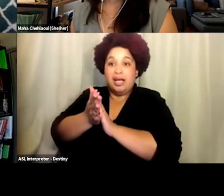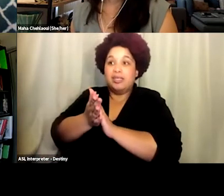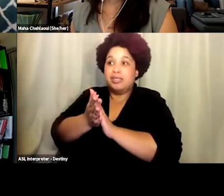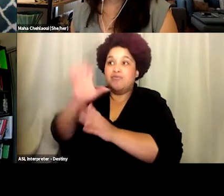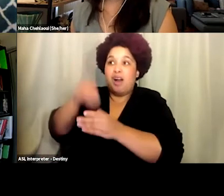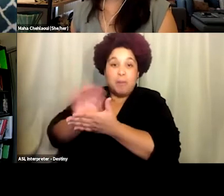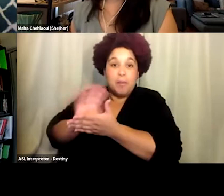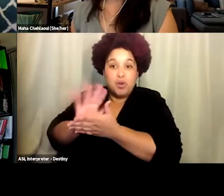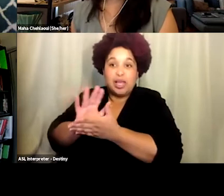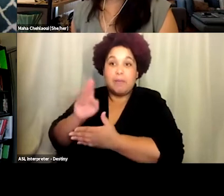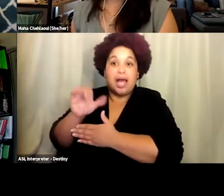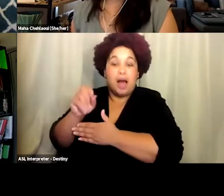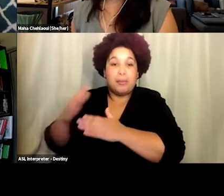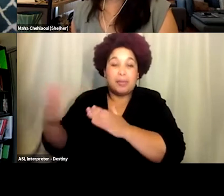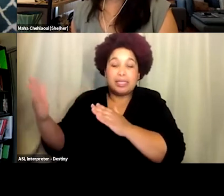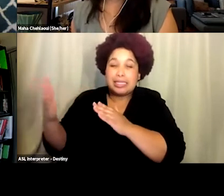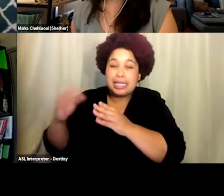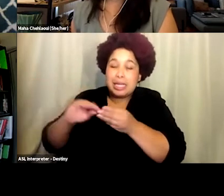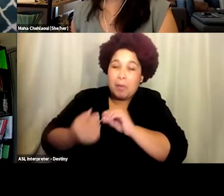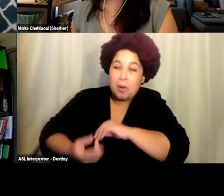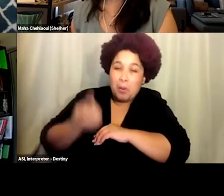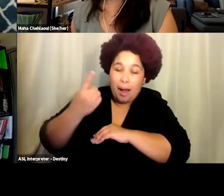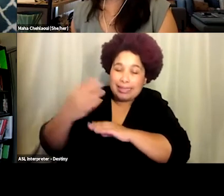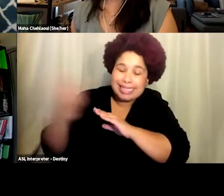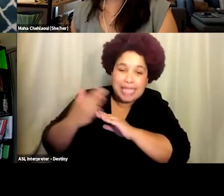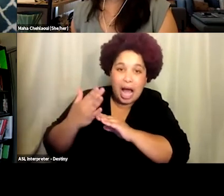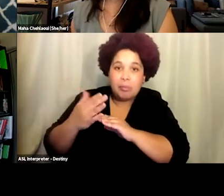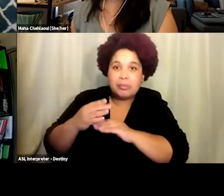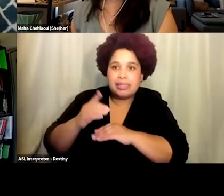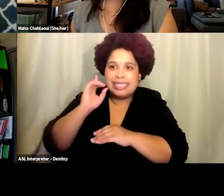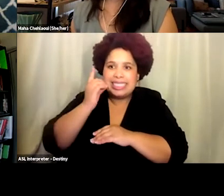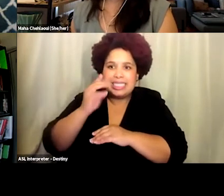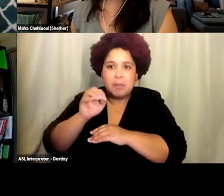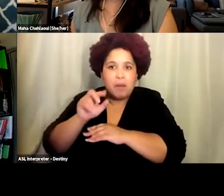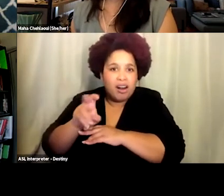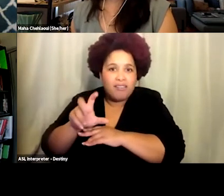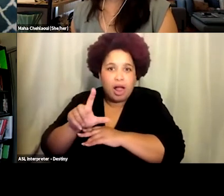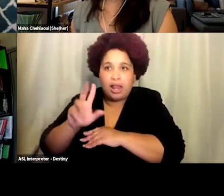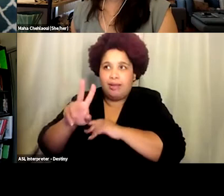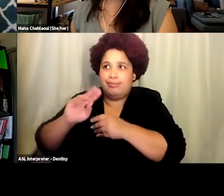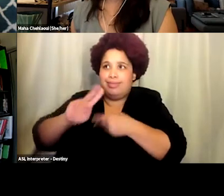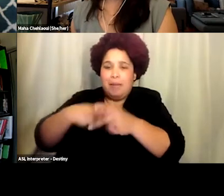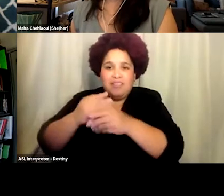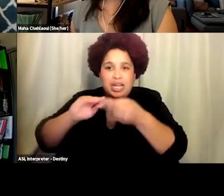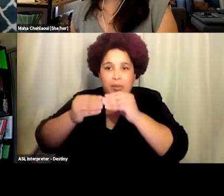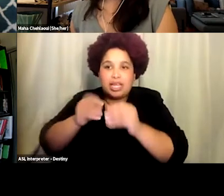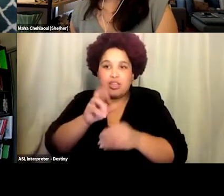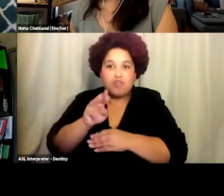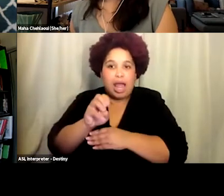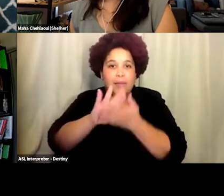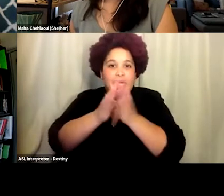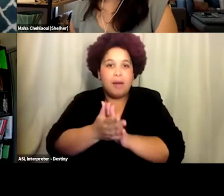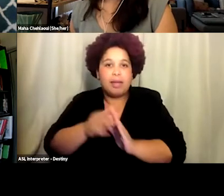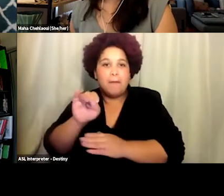biopic numbers. It was the number one grossing film of its year. It did Disney Marvel numbers. And then you get Rami now becoming a